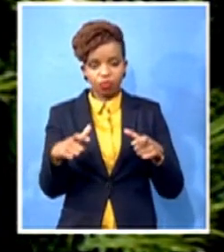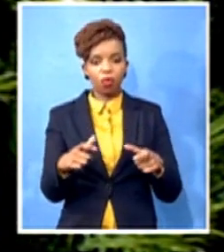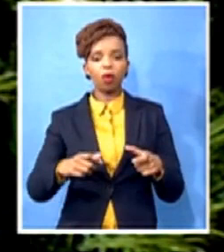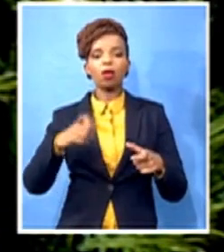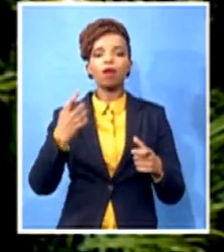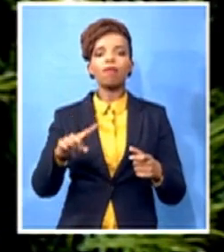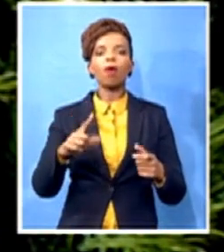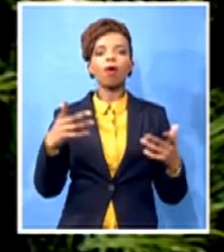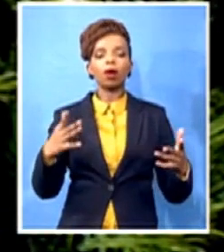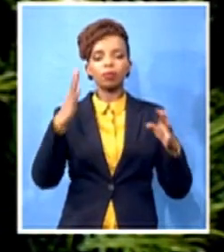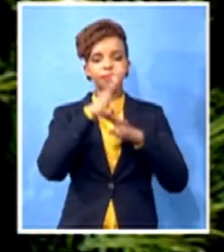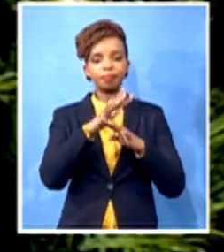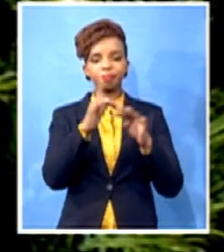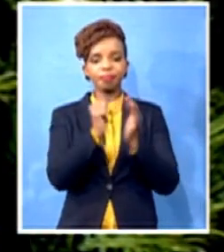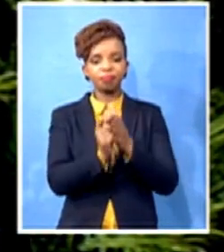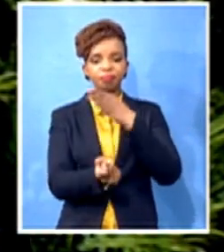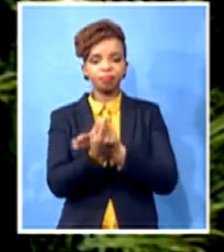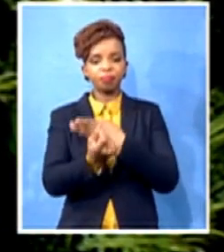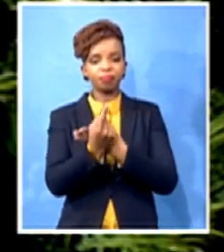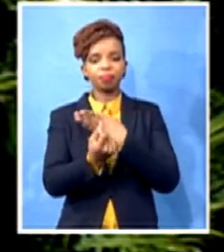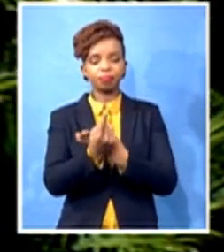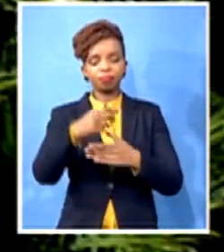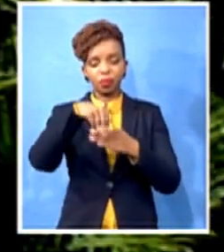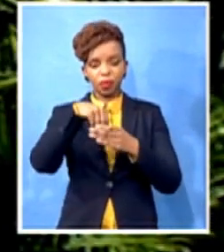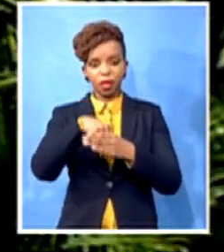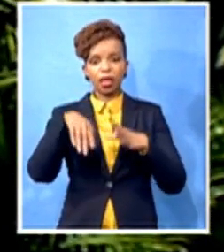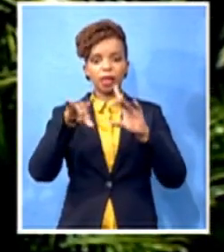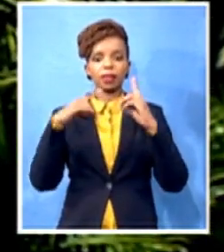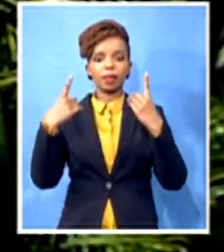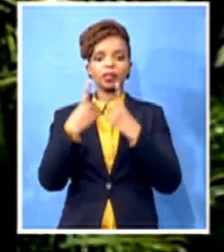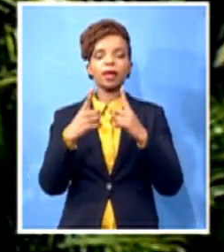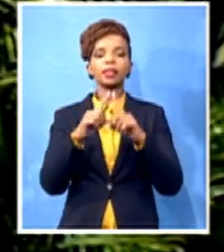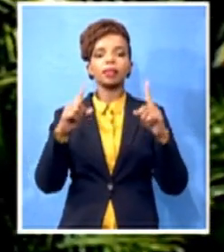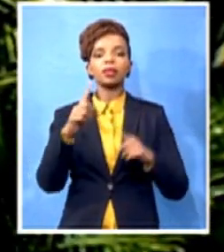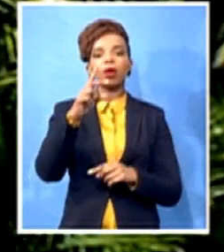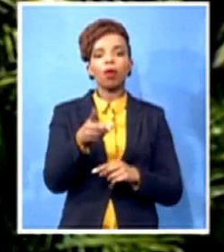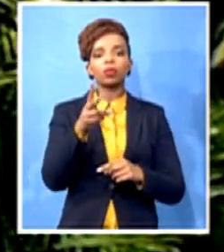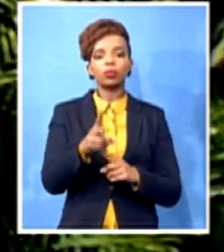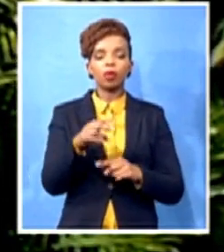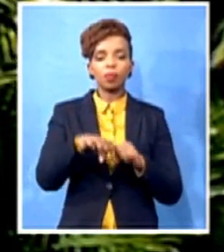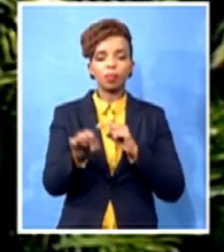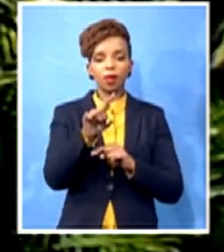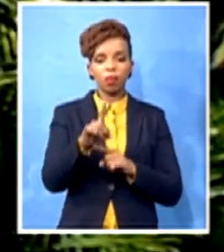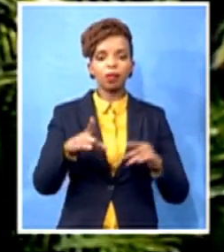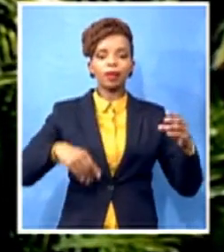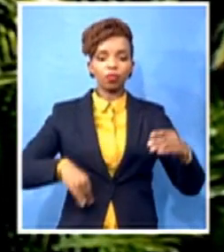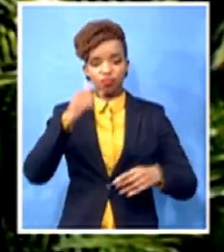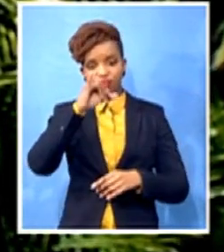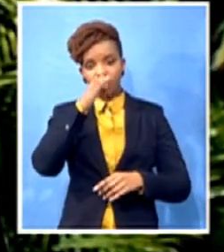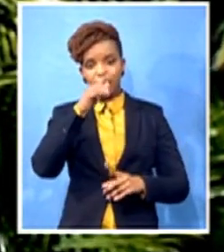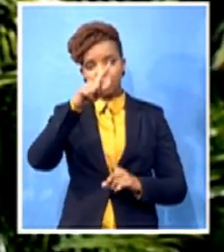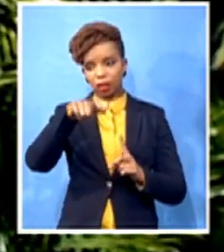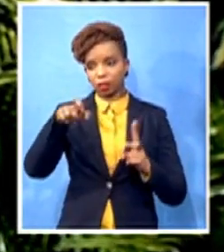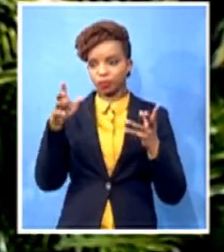of alliances which appeared to be criminal in their nature. These are allegations carried in the book. Obviously,